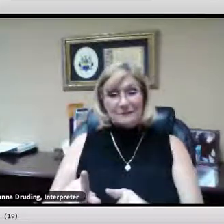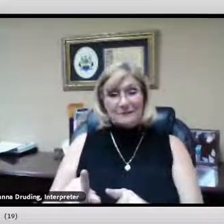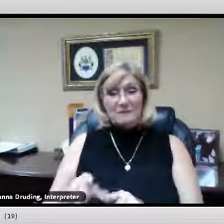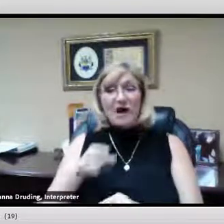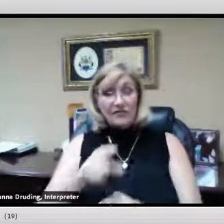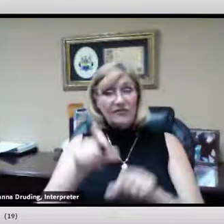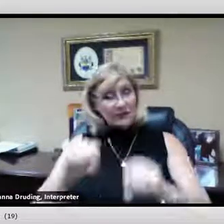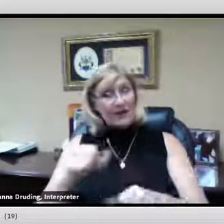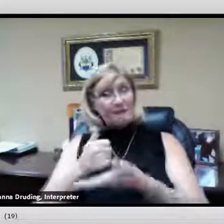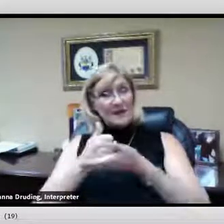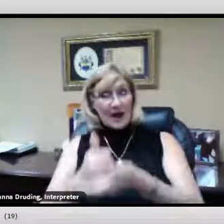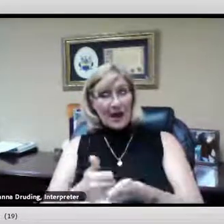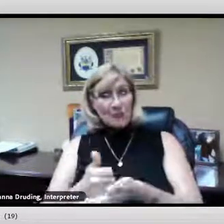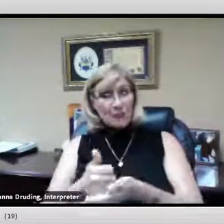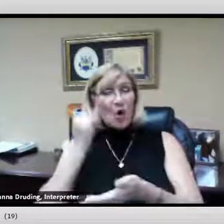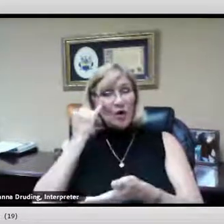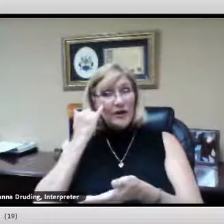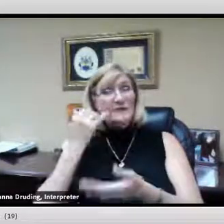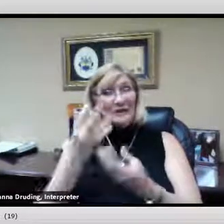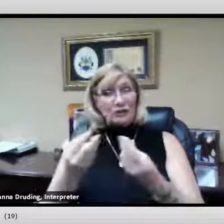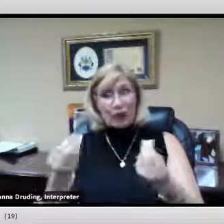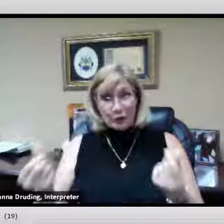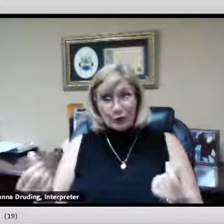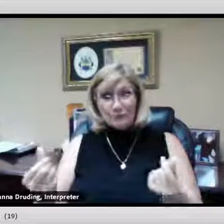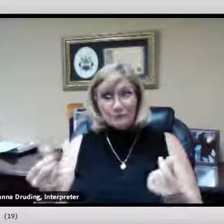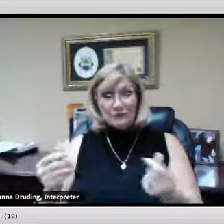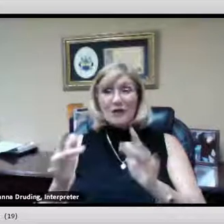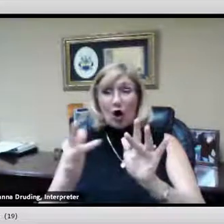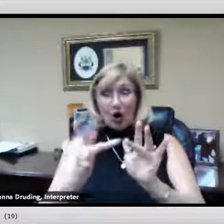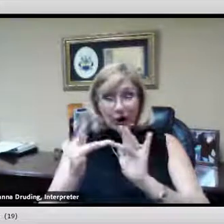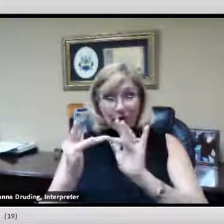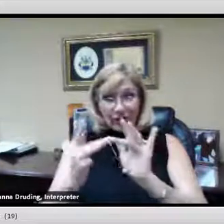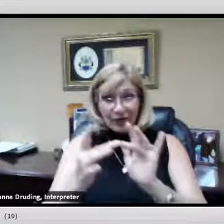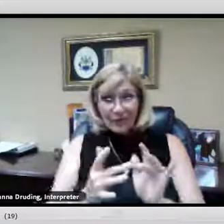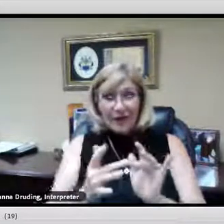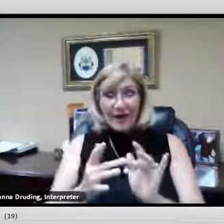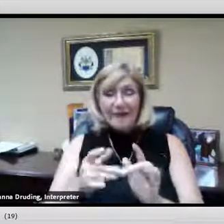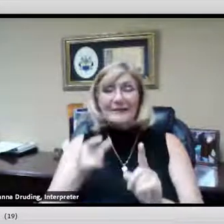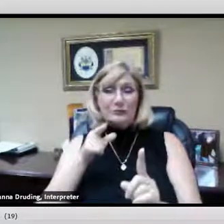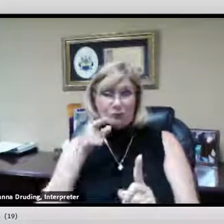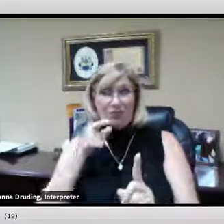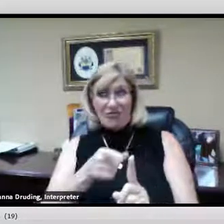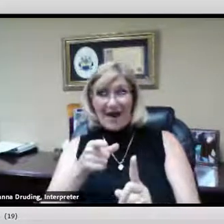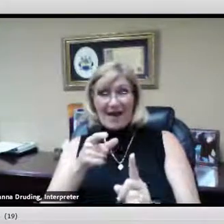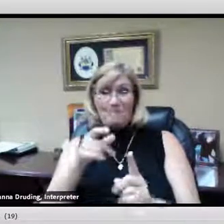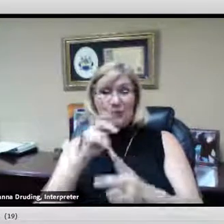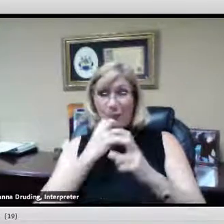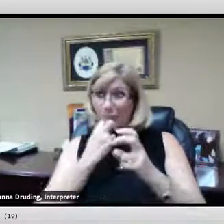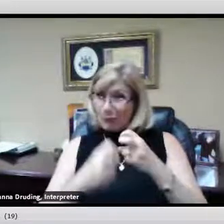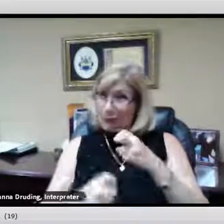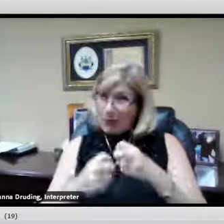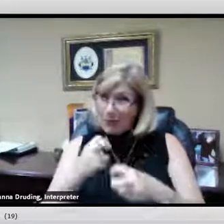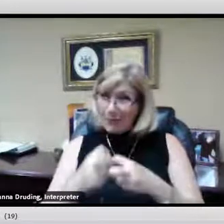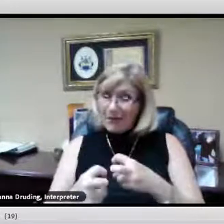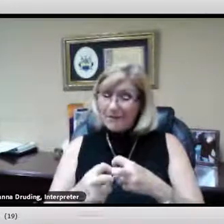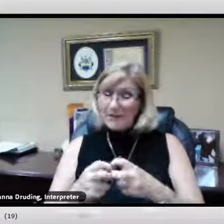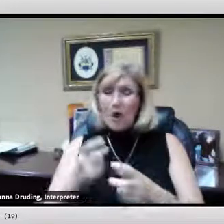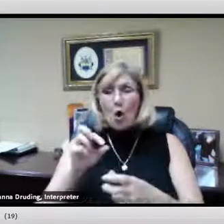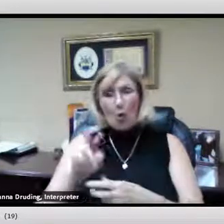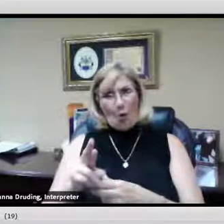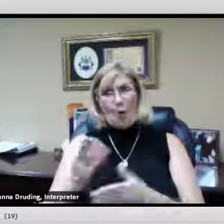there might be solutions online to this problem, or there might be something saying this is something you